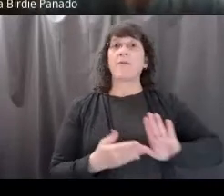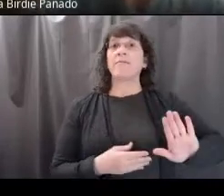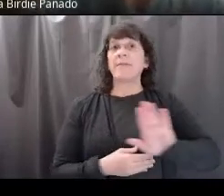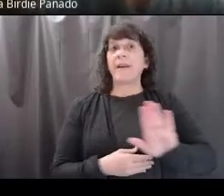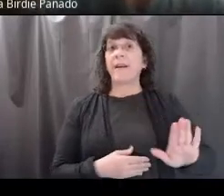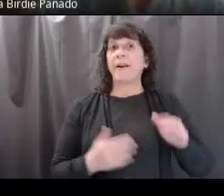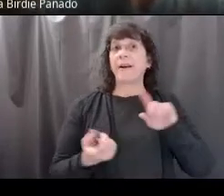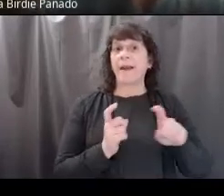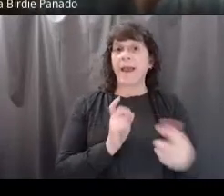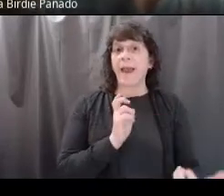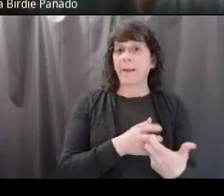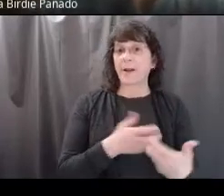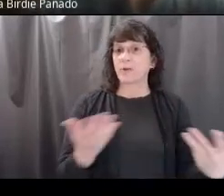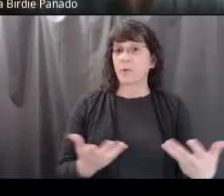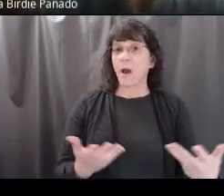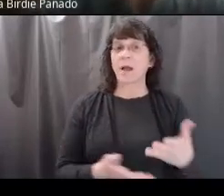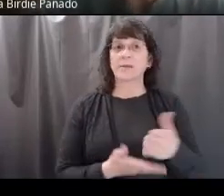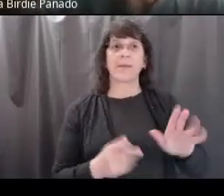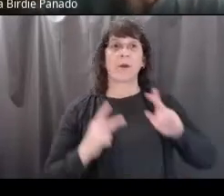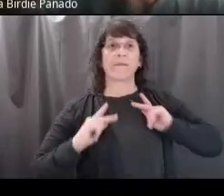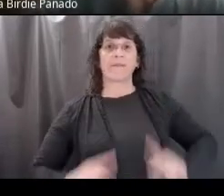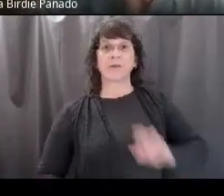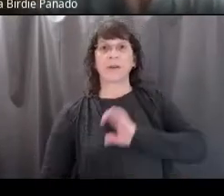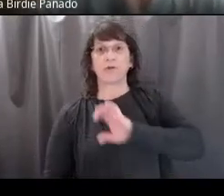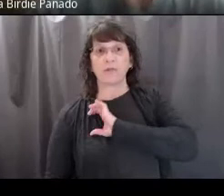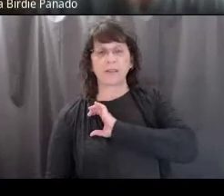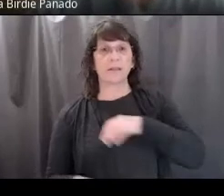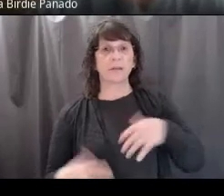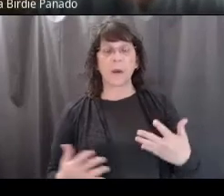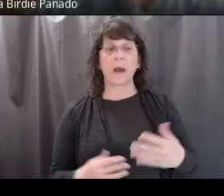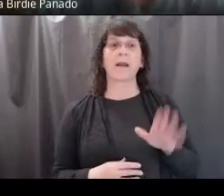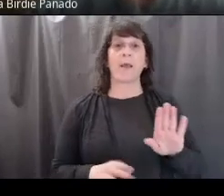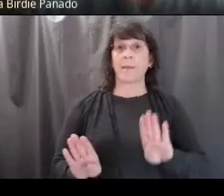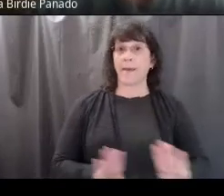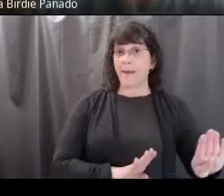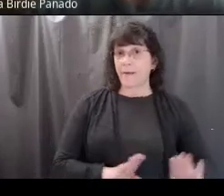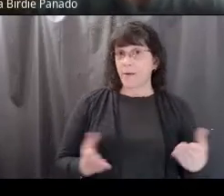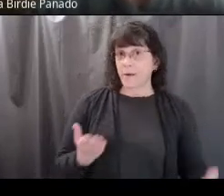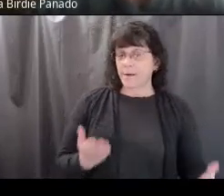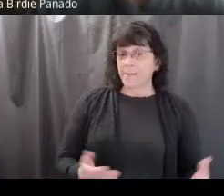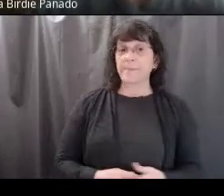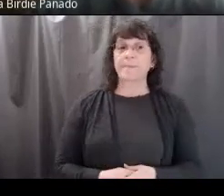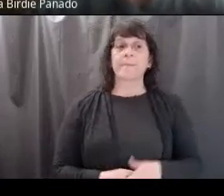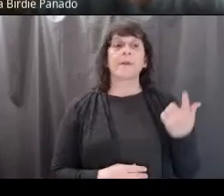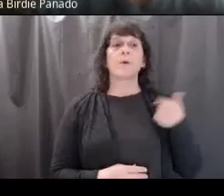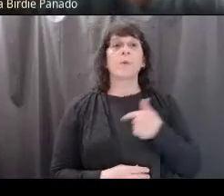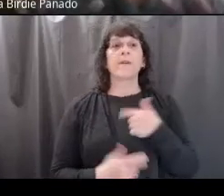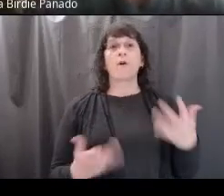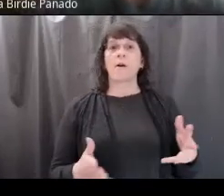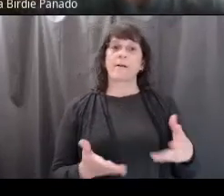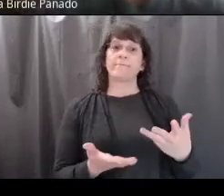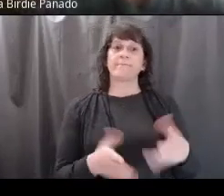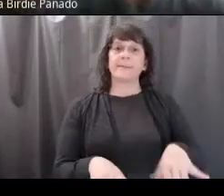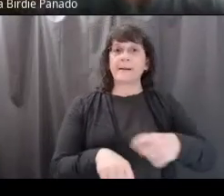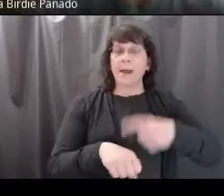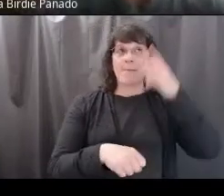adaptations might be, some of their physical characteristics or their behavior. And we have taken some